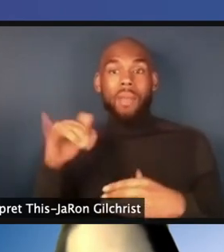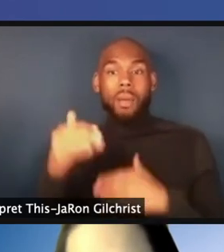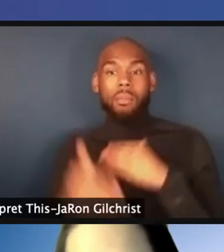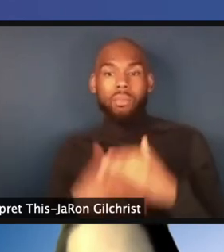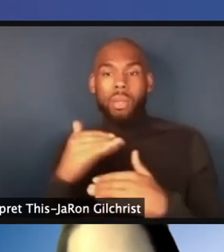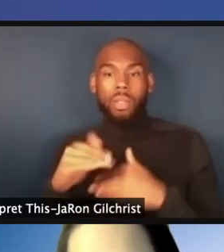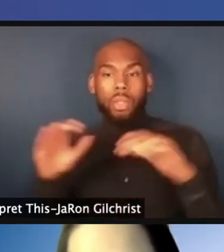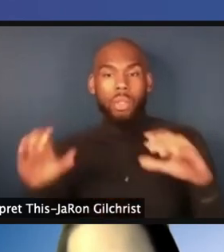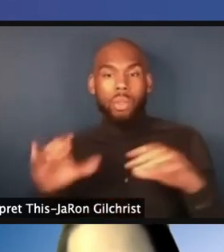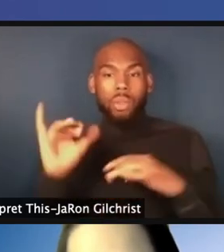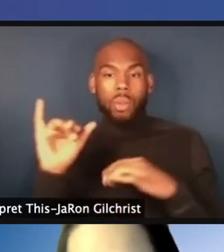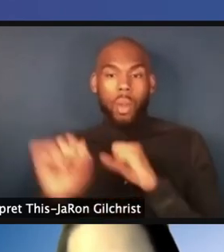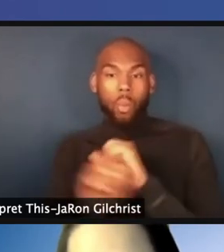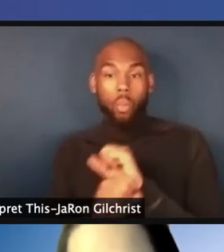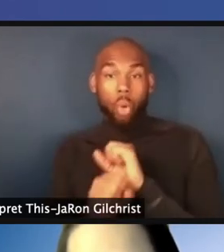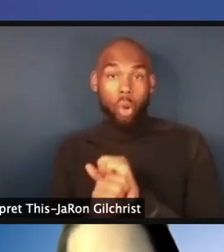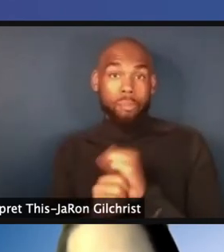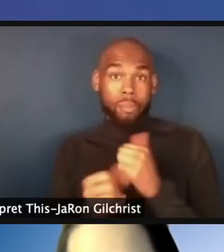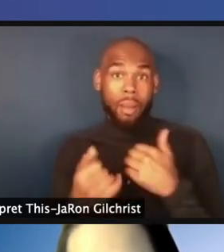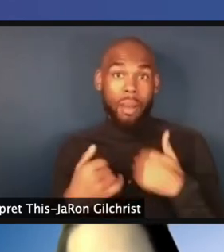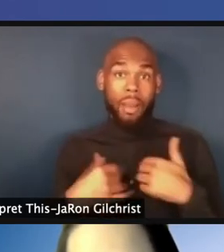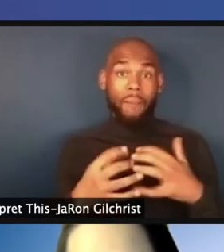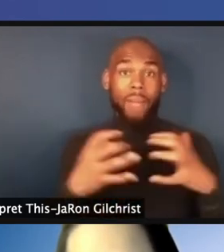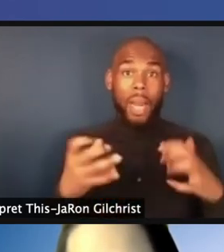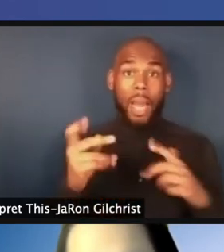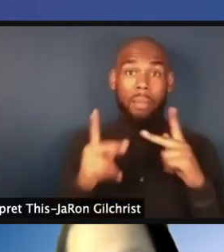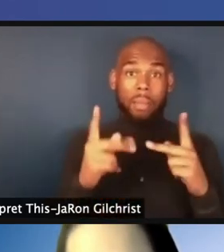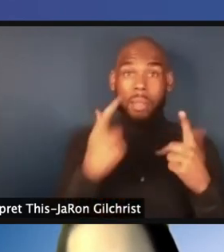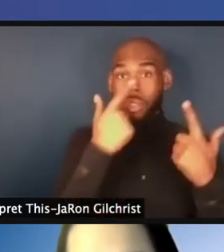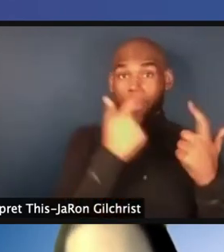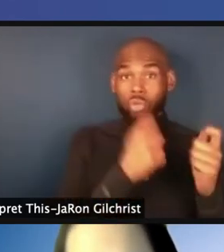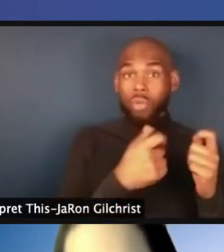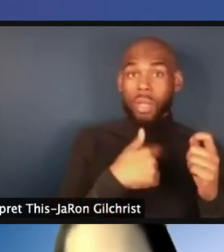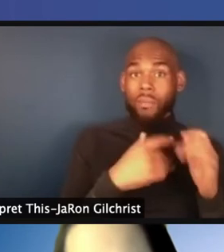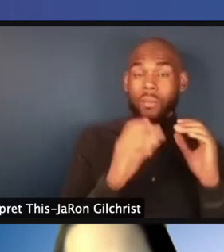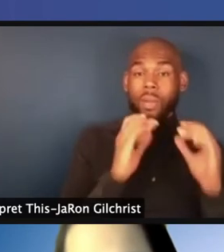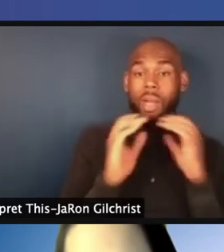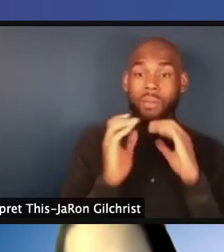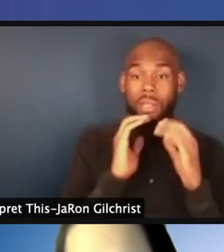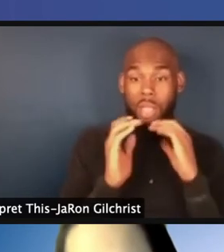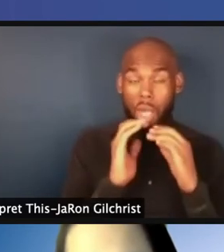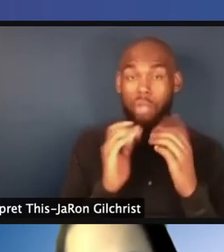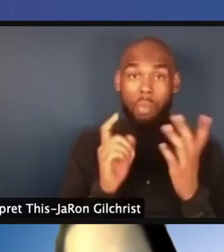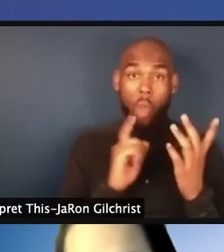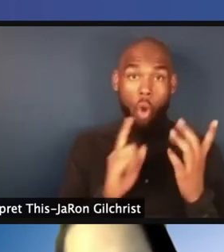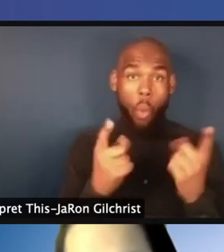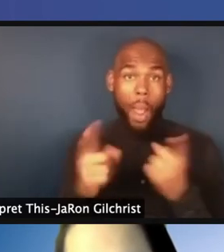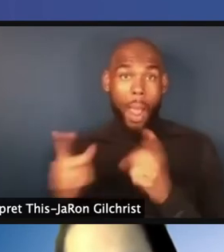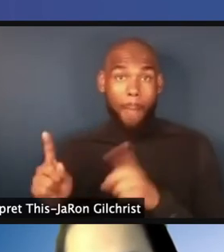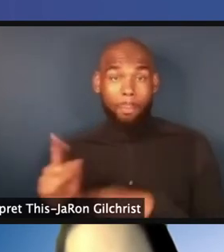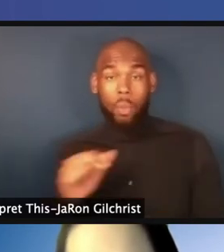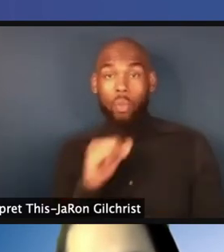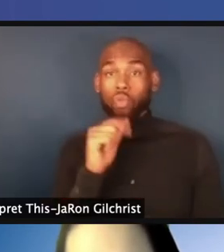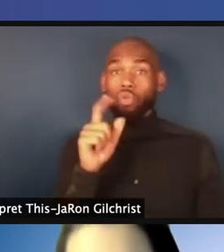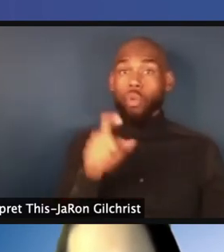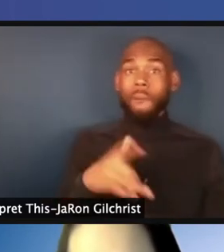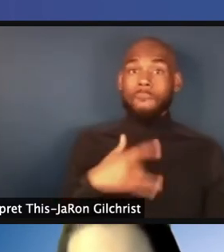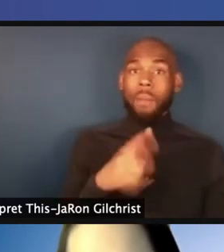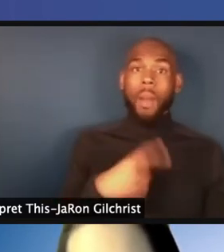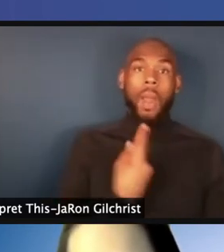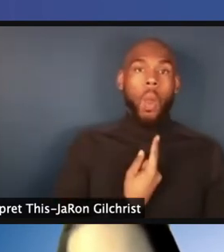just to say, there are a lot of folks who are interested in having these conversations. These conversations are happening. You don't have to feel like you have to do it